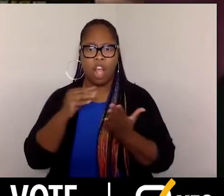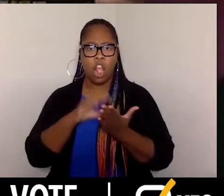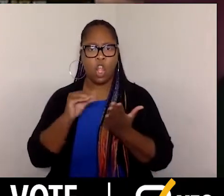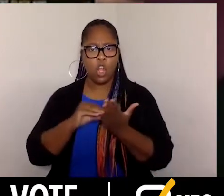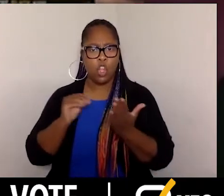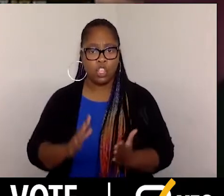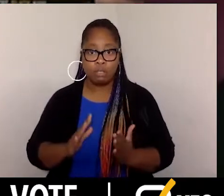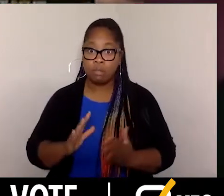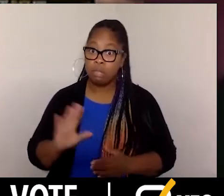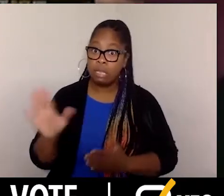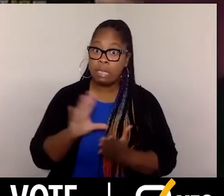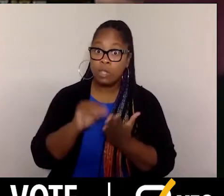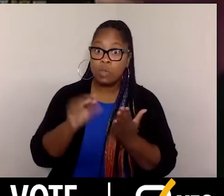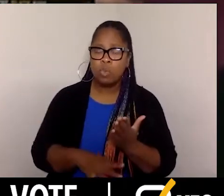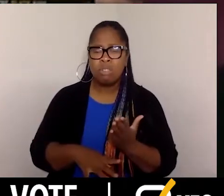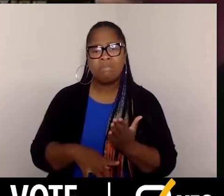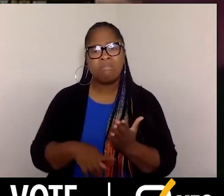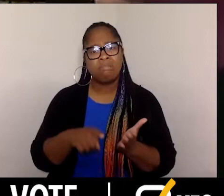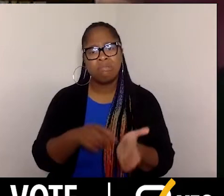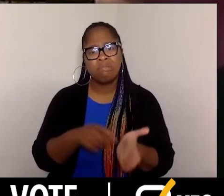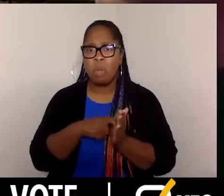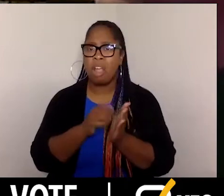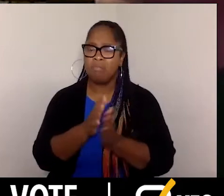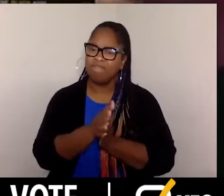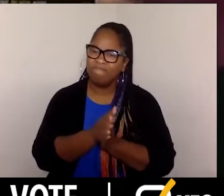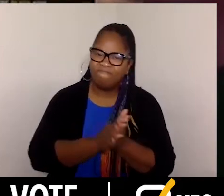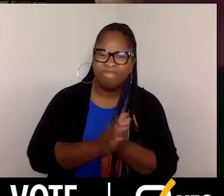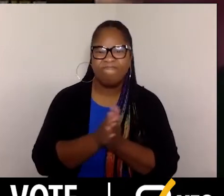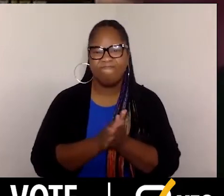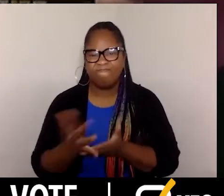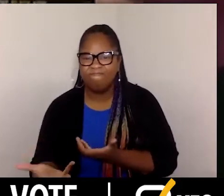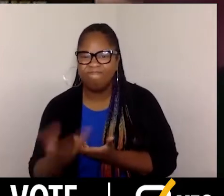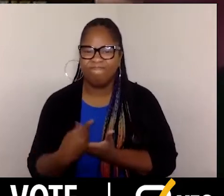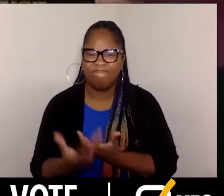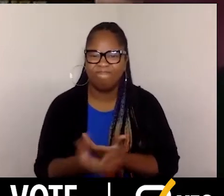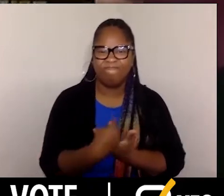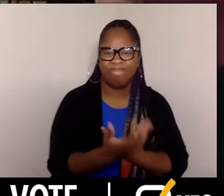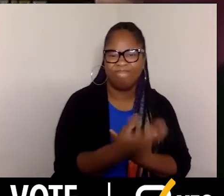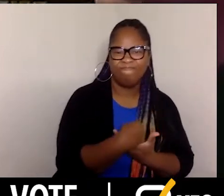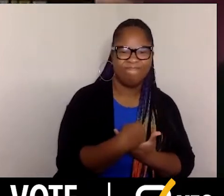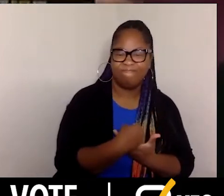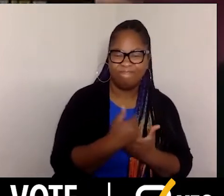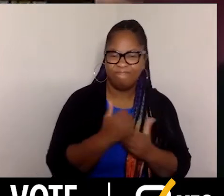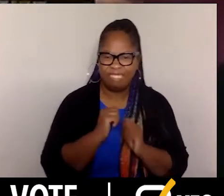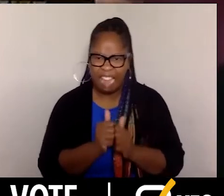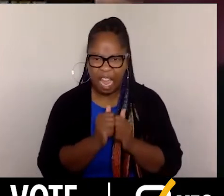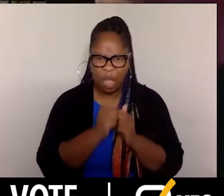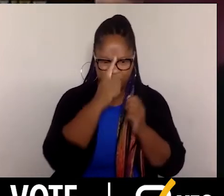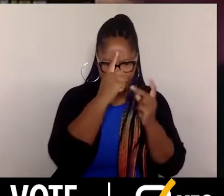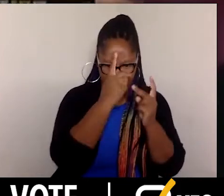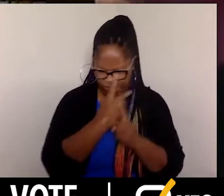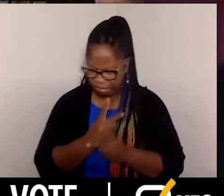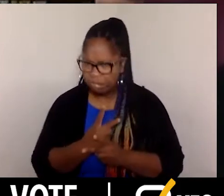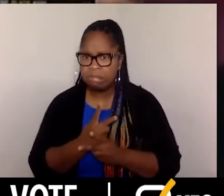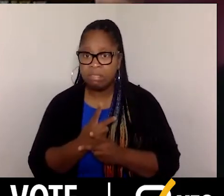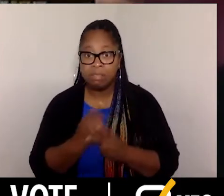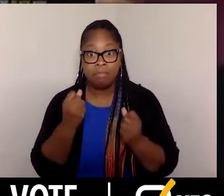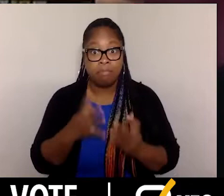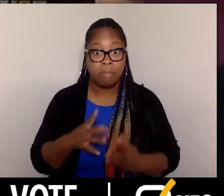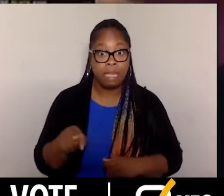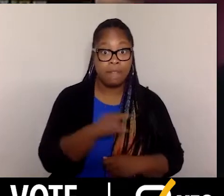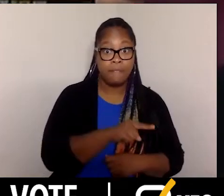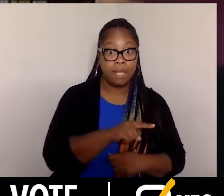a great deal of motivation to engage during remote sessions, and many of them, some with